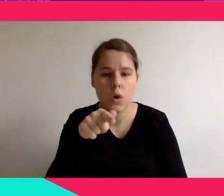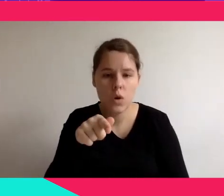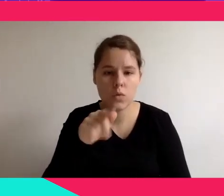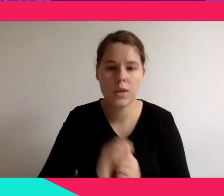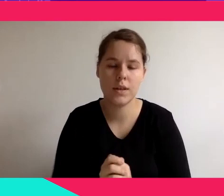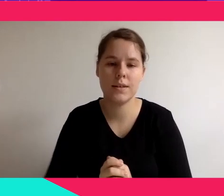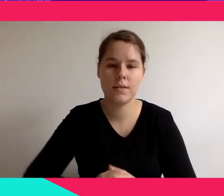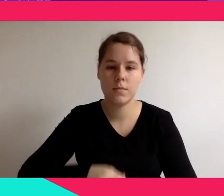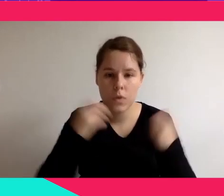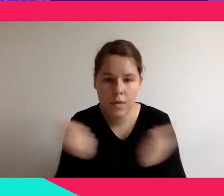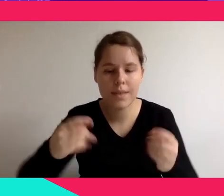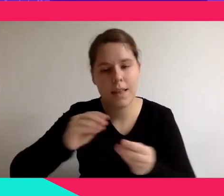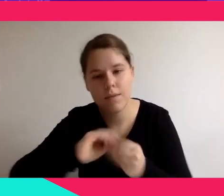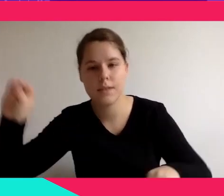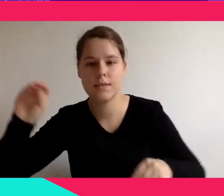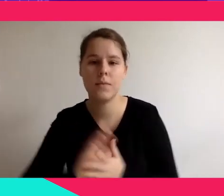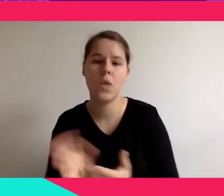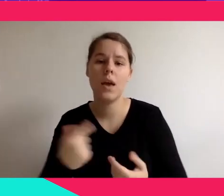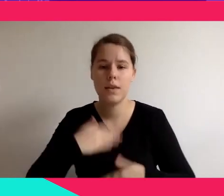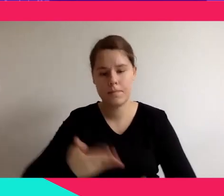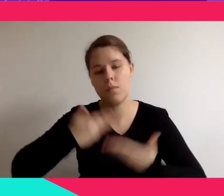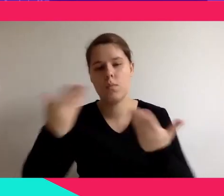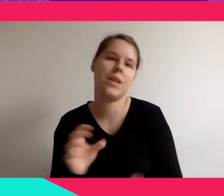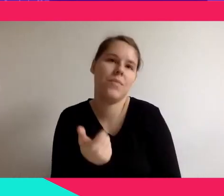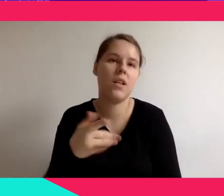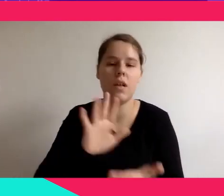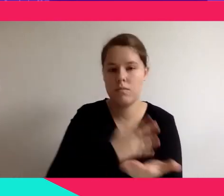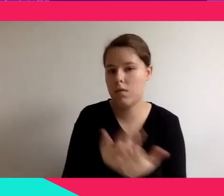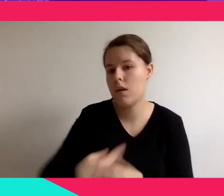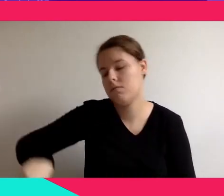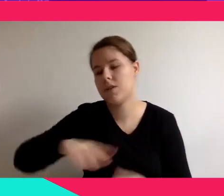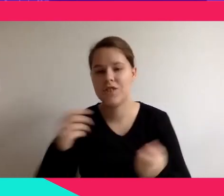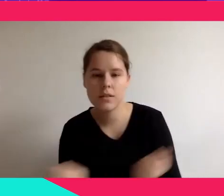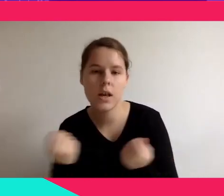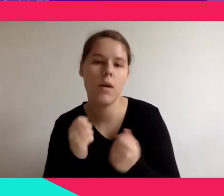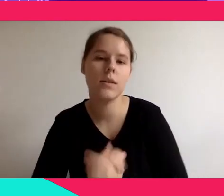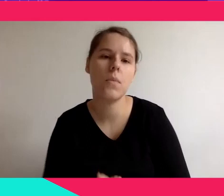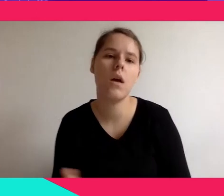done where we feel like we succeeded in this.